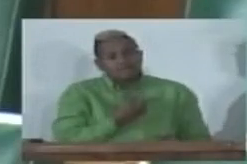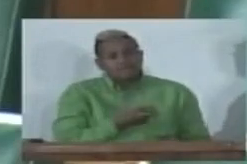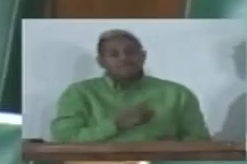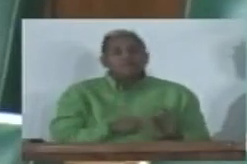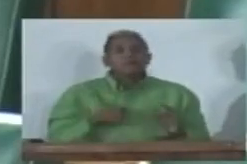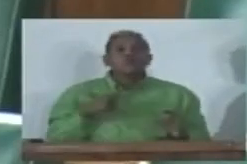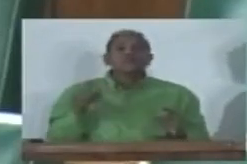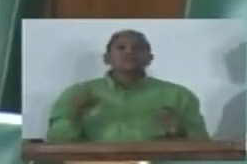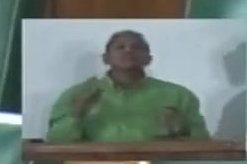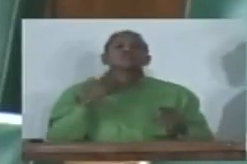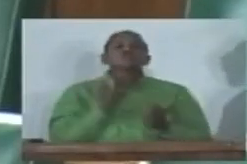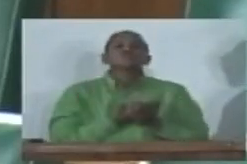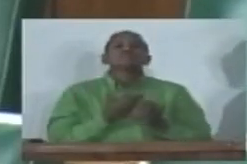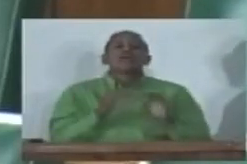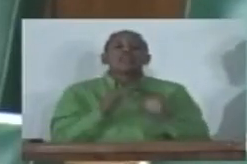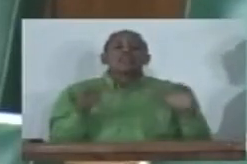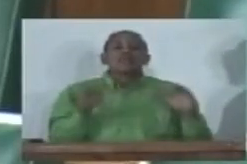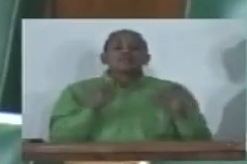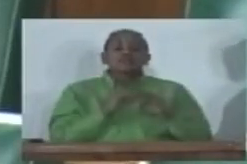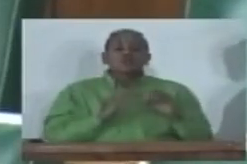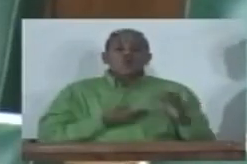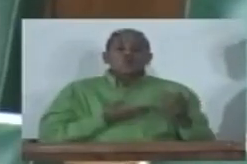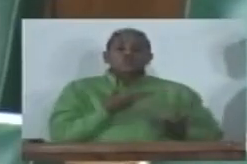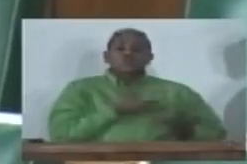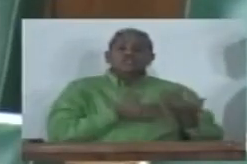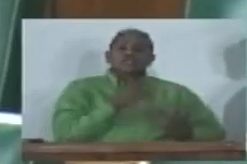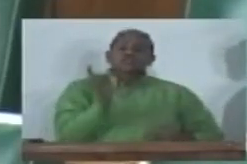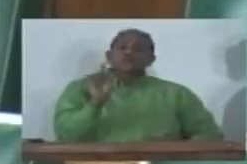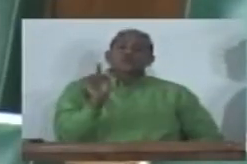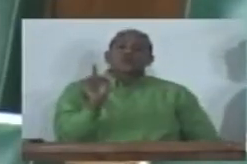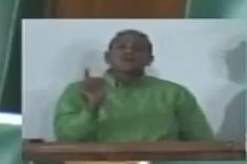need to get to a stage in our society where